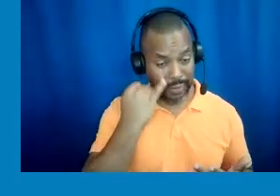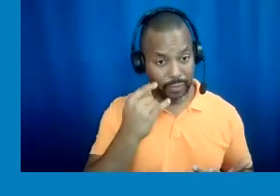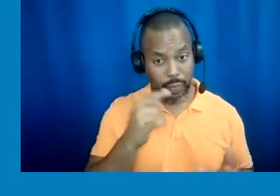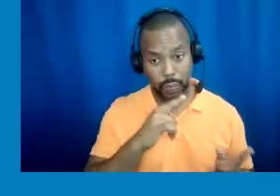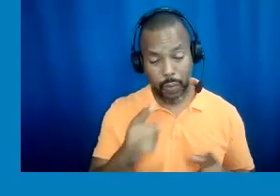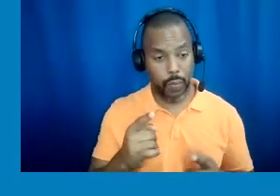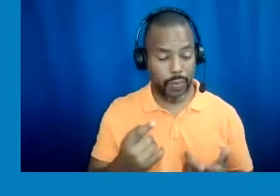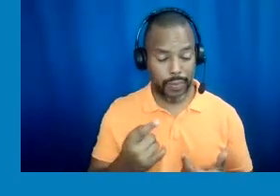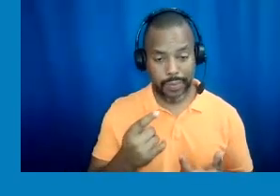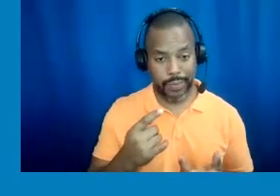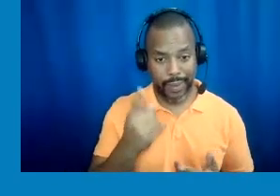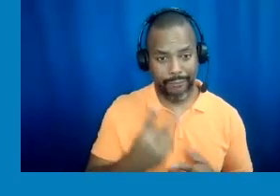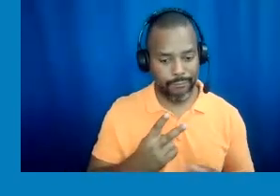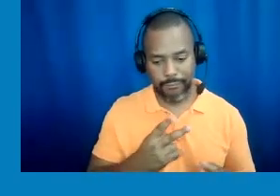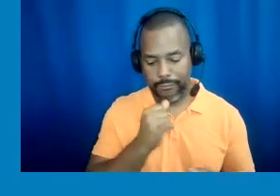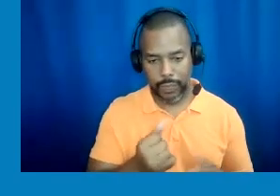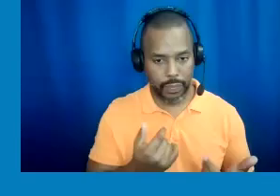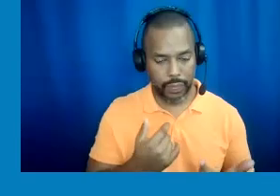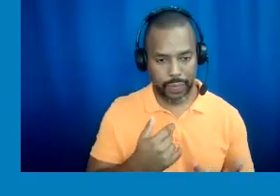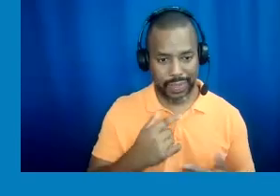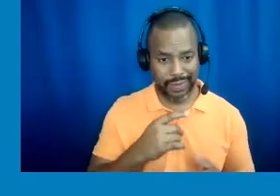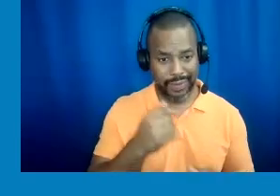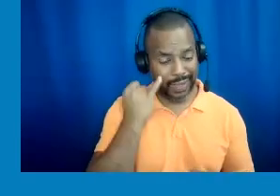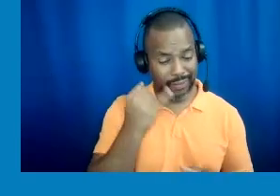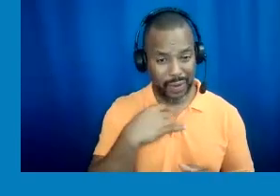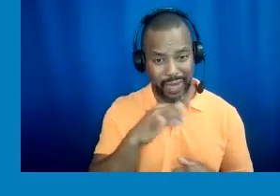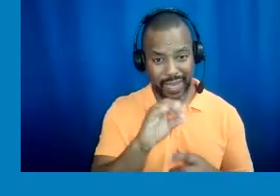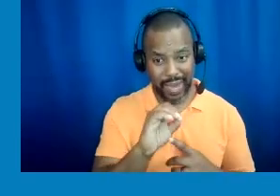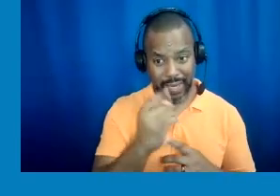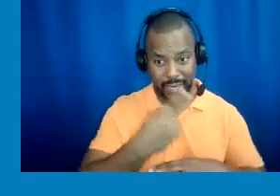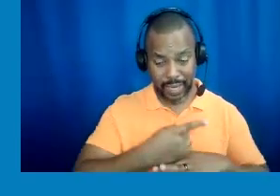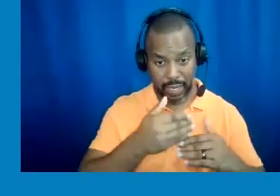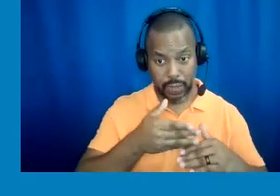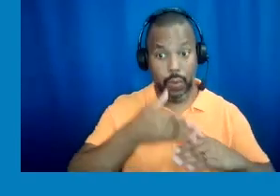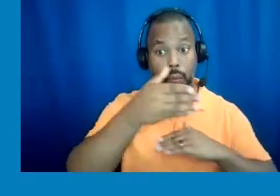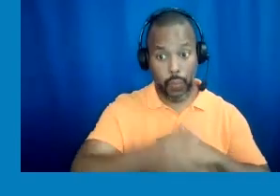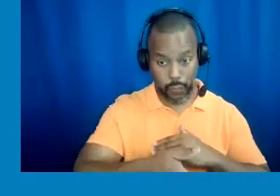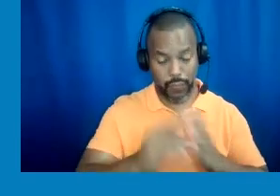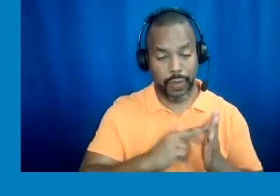leave of absence and your disability lasts 90 days, that's when your long-term disability would